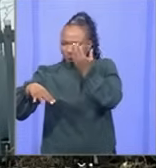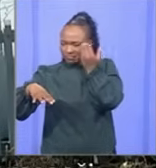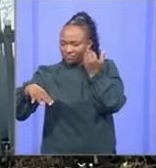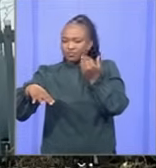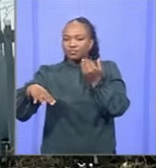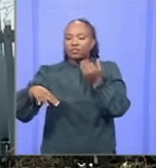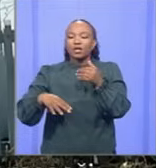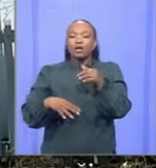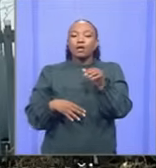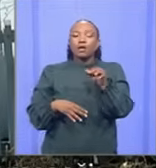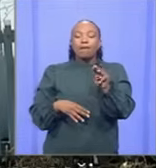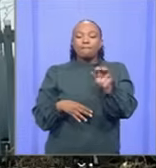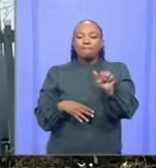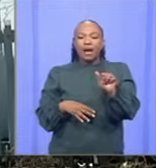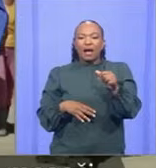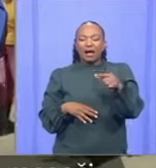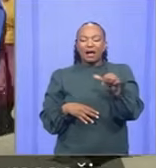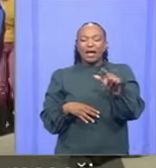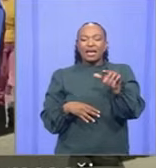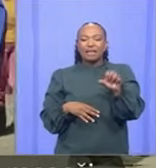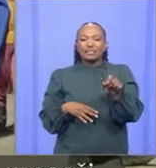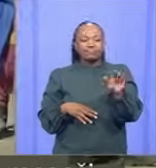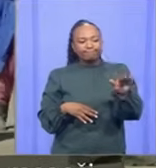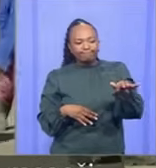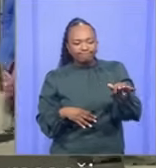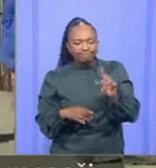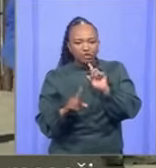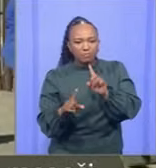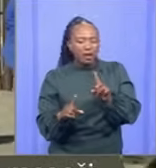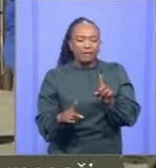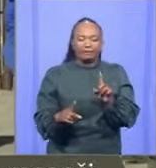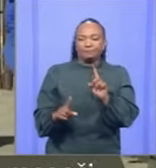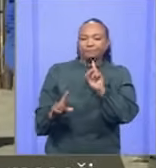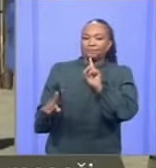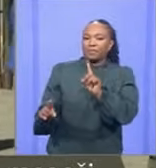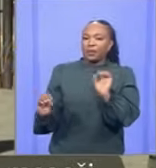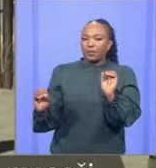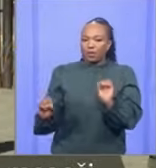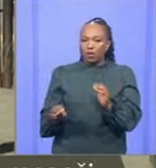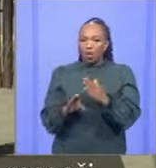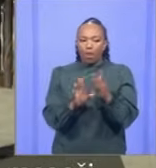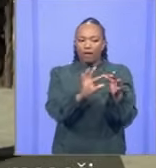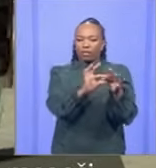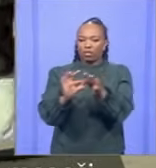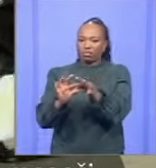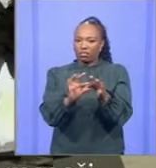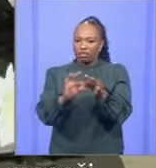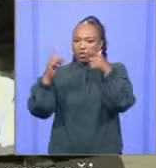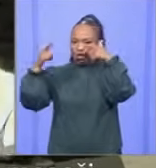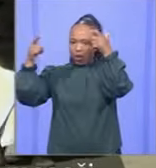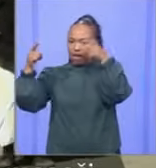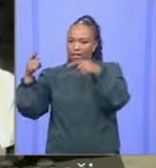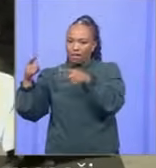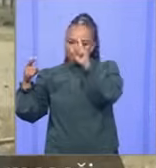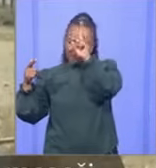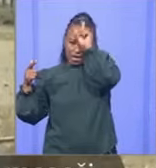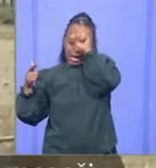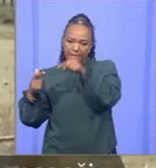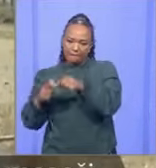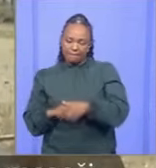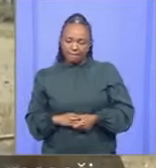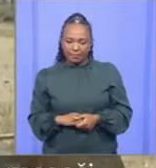tsa SABC mabapi le mofuta wa tirisano mmogo ya bona le Royal Bafokeng Administration. Ke Tebogo Phakedi wa dikgang tsa